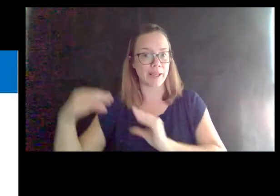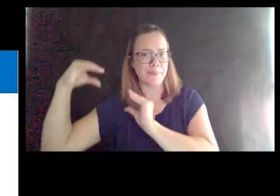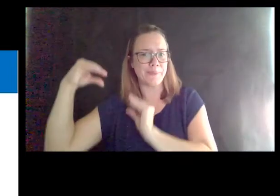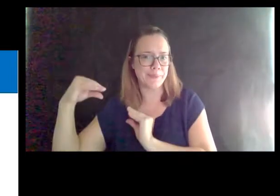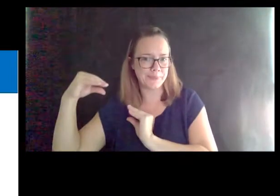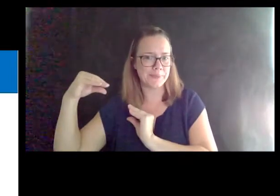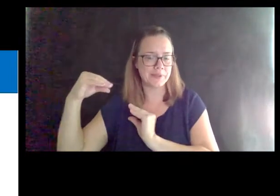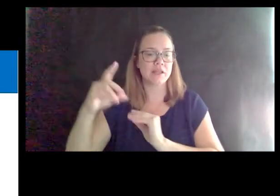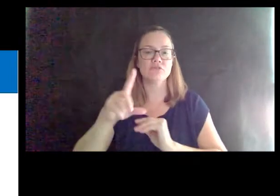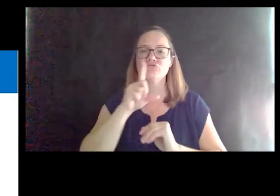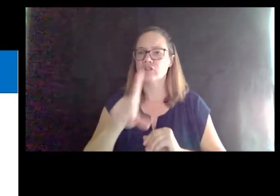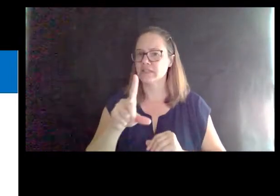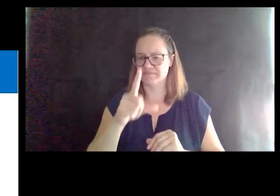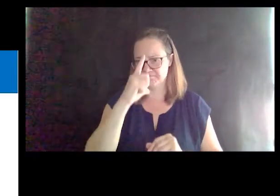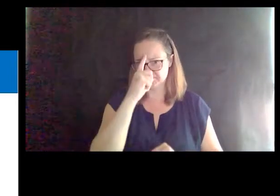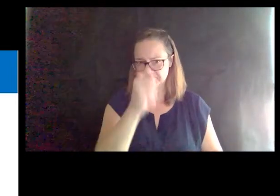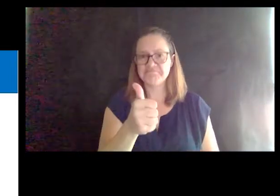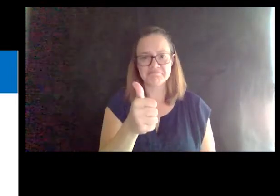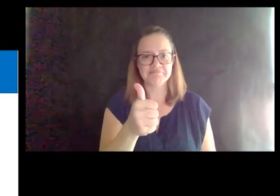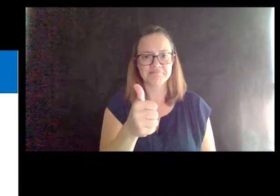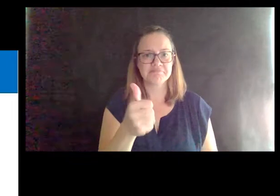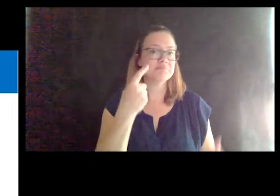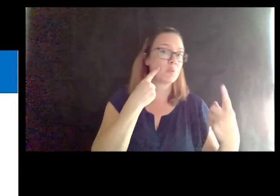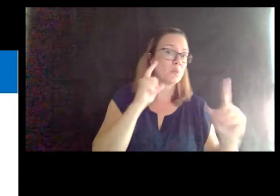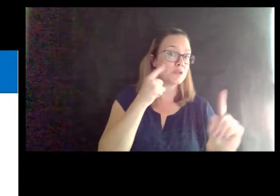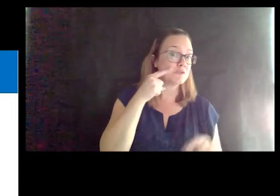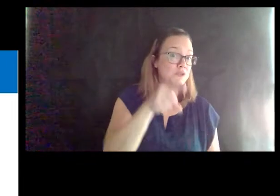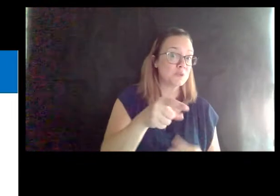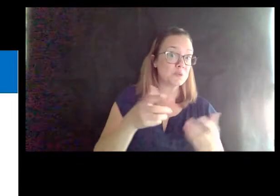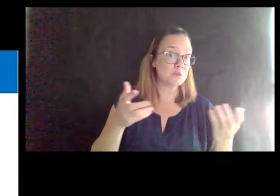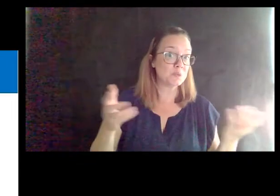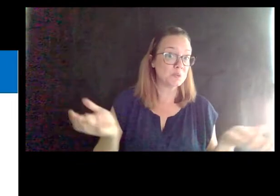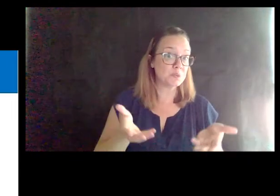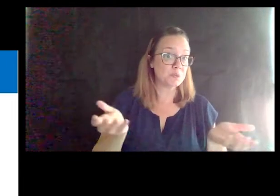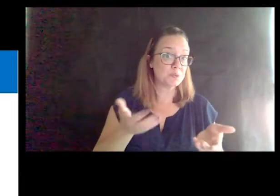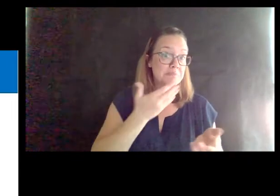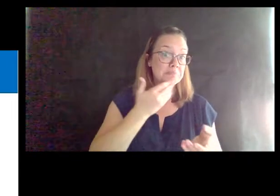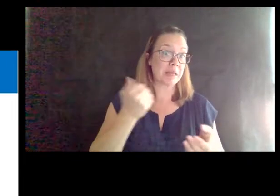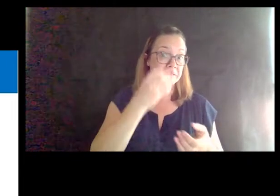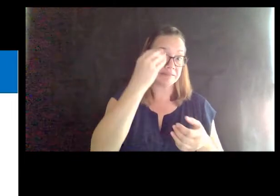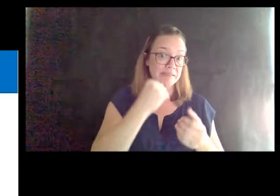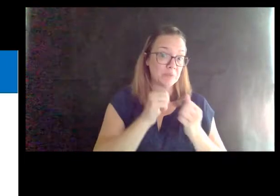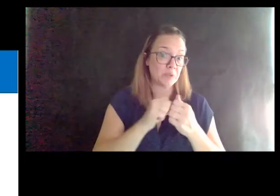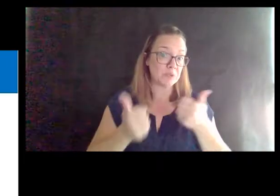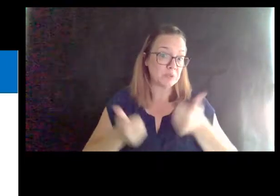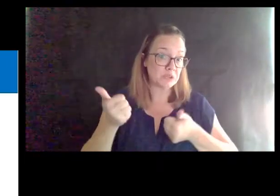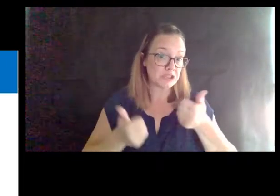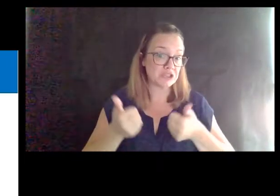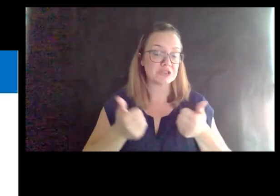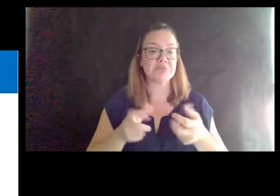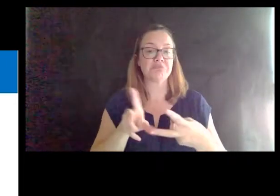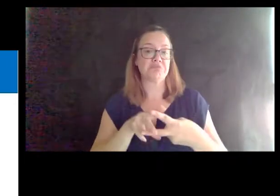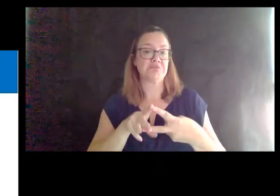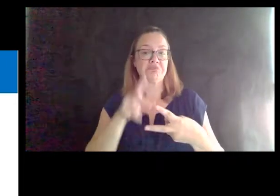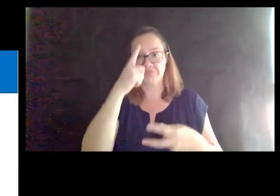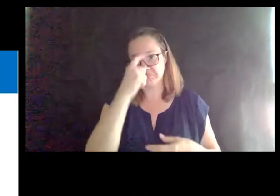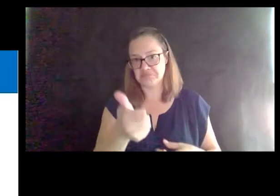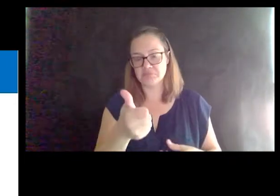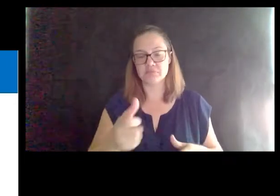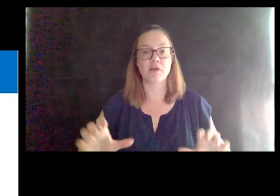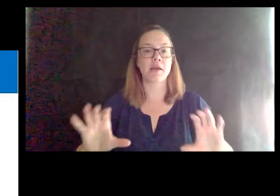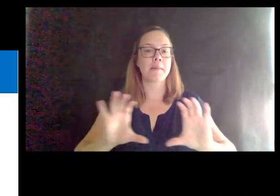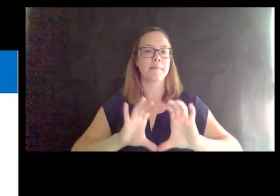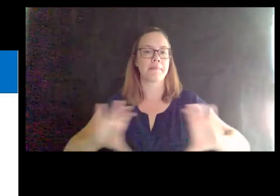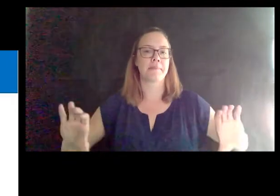It's really up to you to decide what's going to work best for your sleep. Your